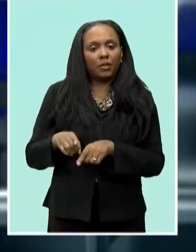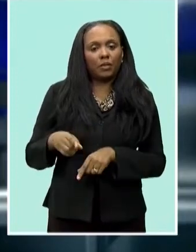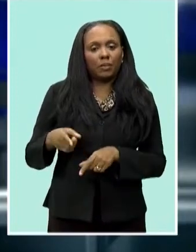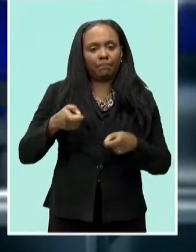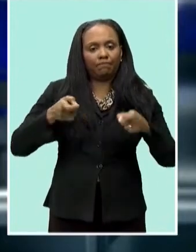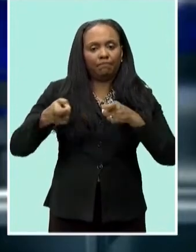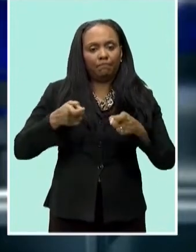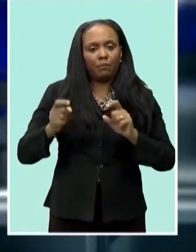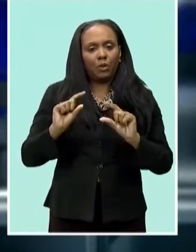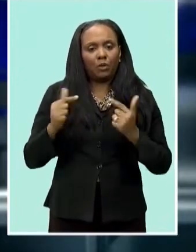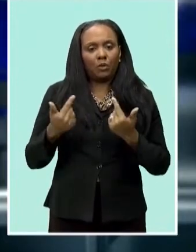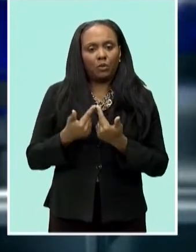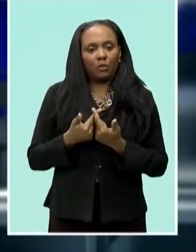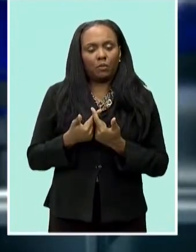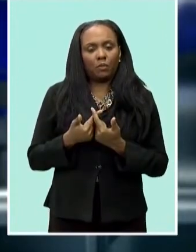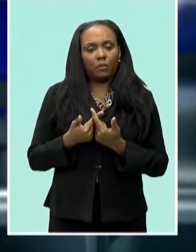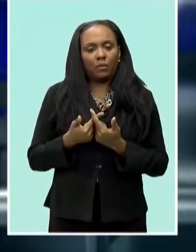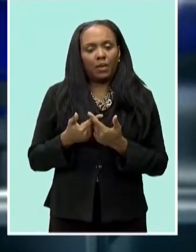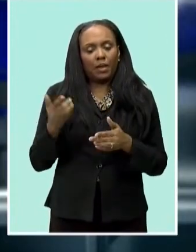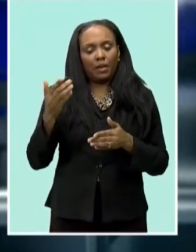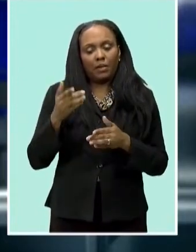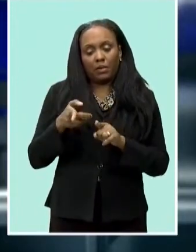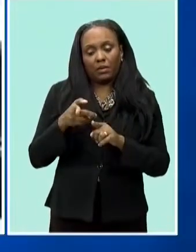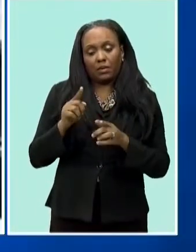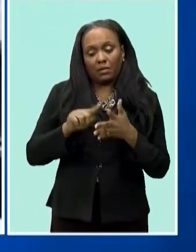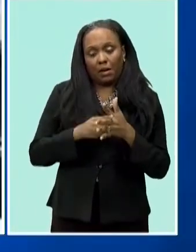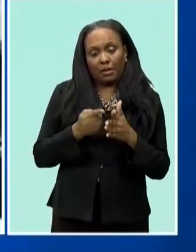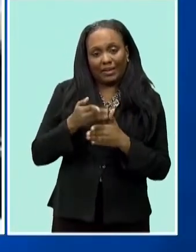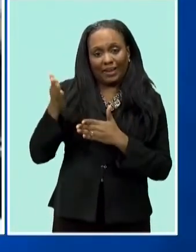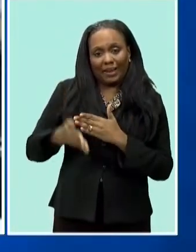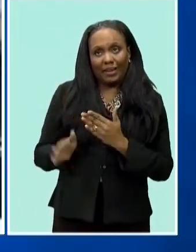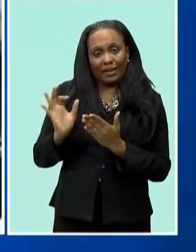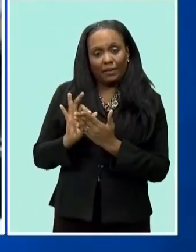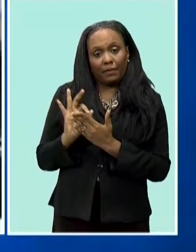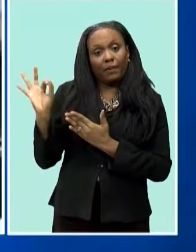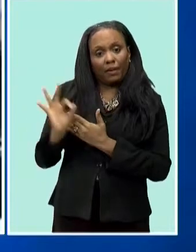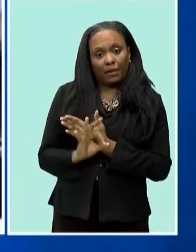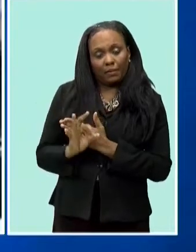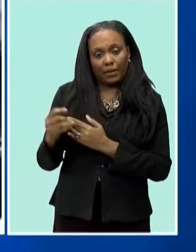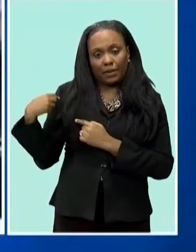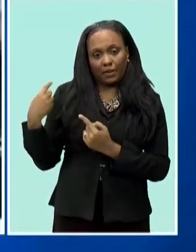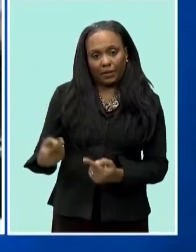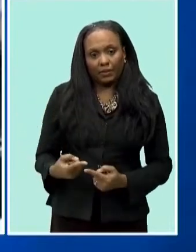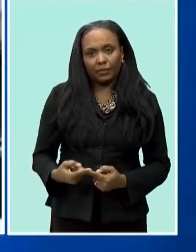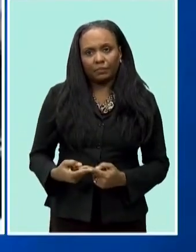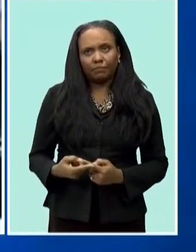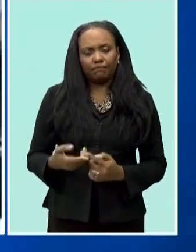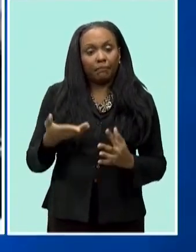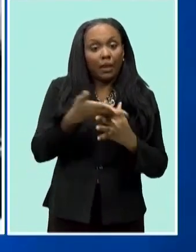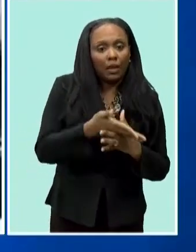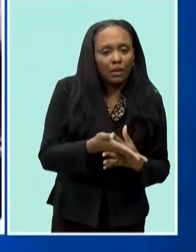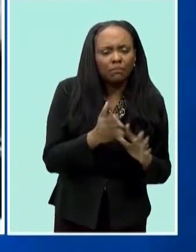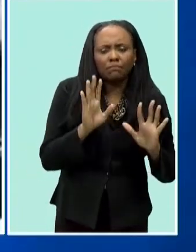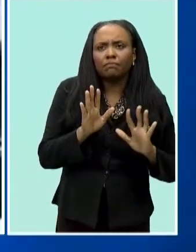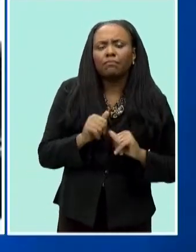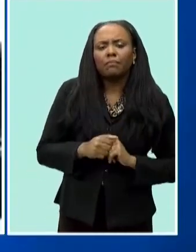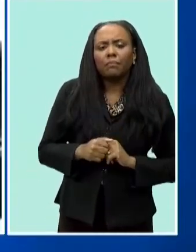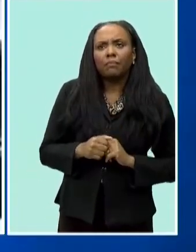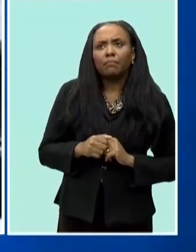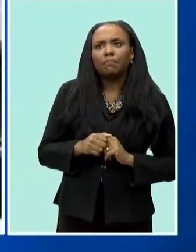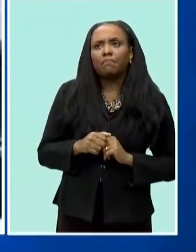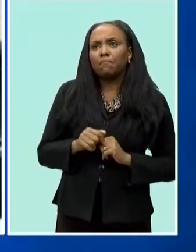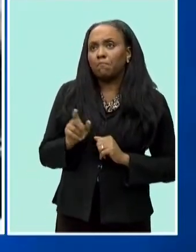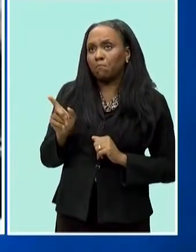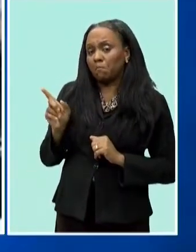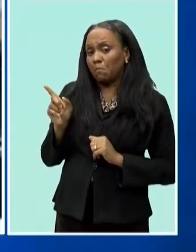February. The tribunal currently has some 25 cases being actively engaged. Right, let me jump in here. Earlier earlier you made the reference to the